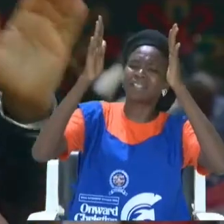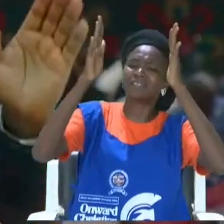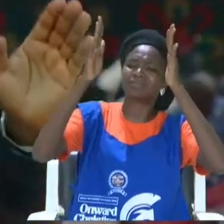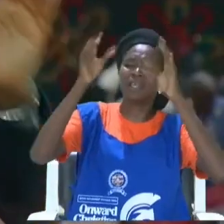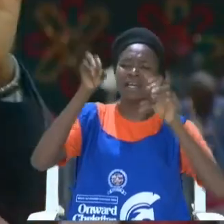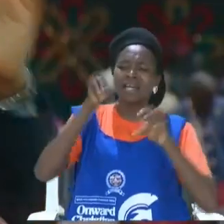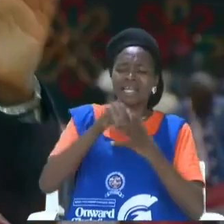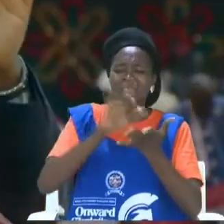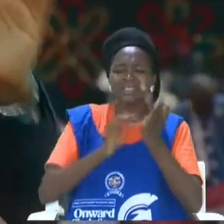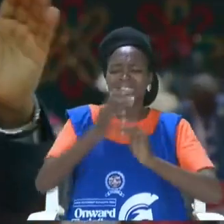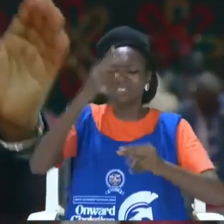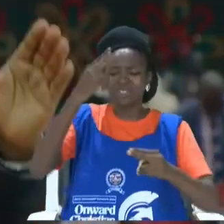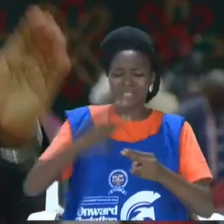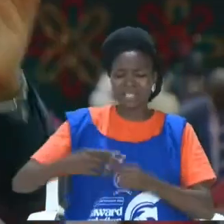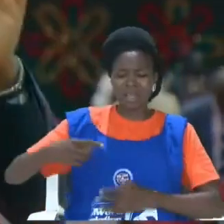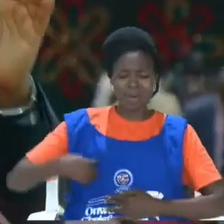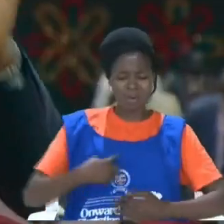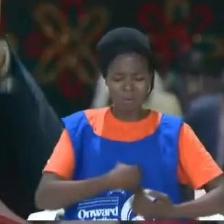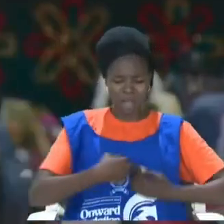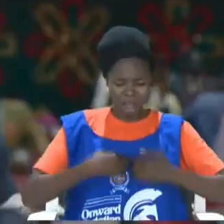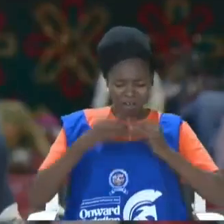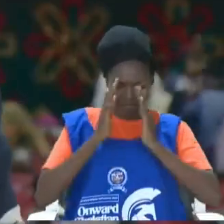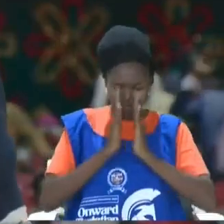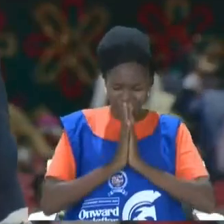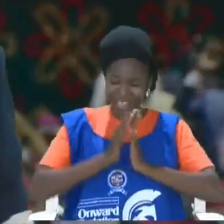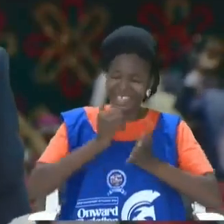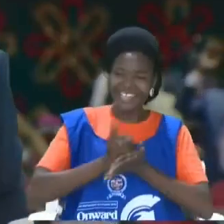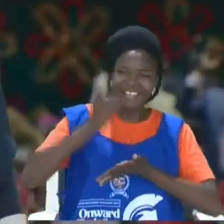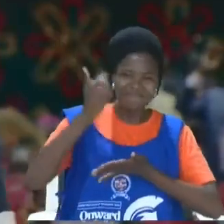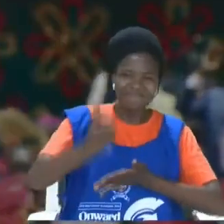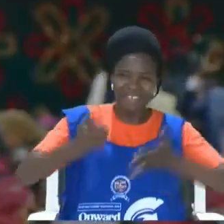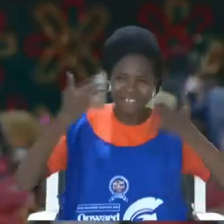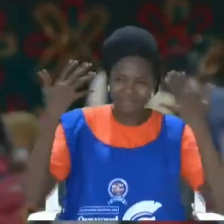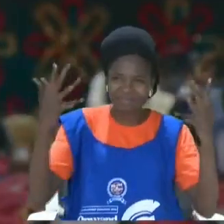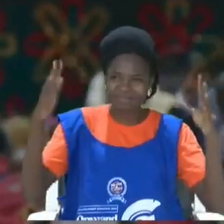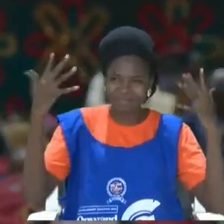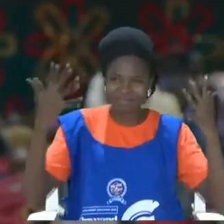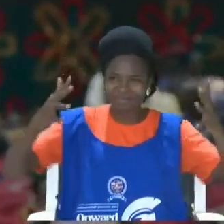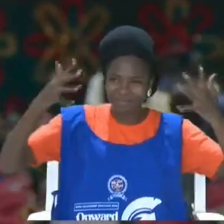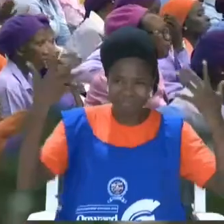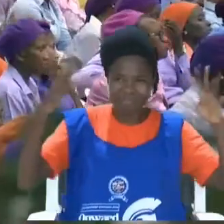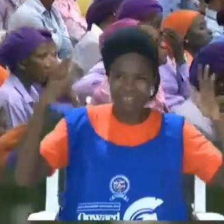In Jesus' holy and mighty name, we have prayed. Amen. And amen.